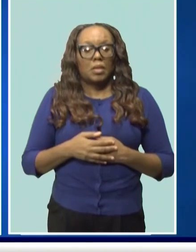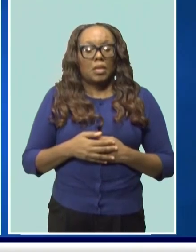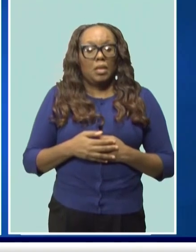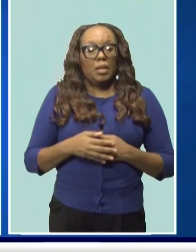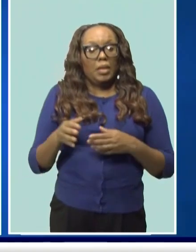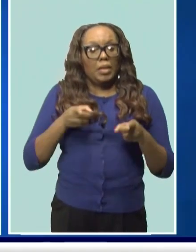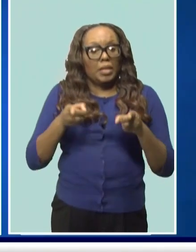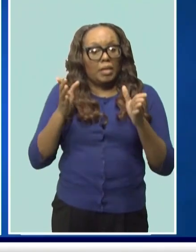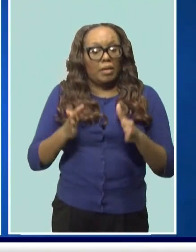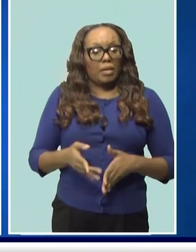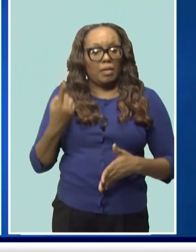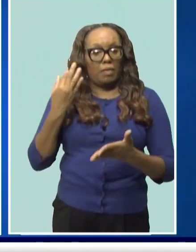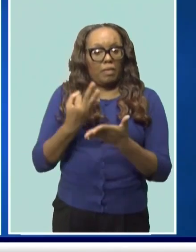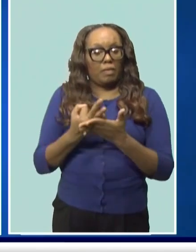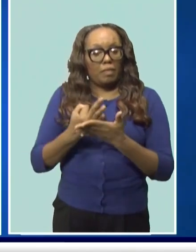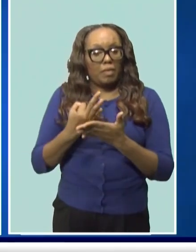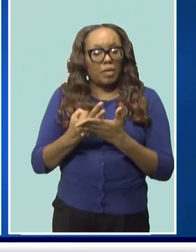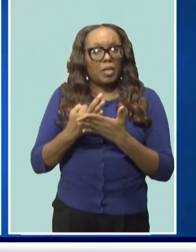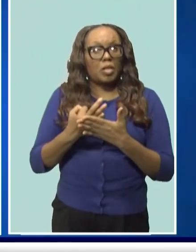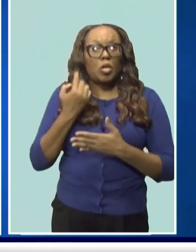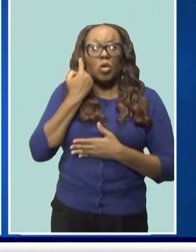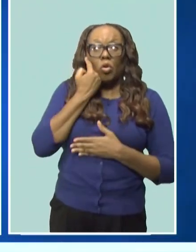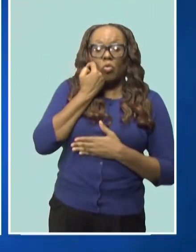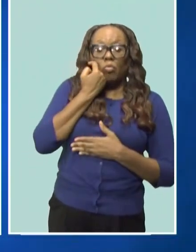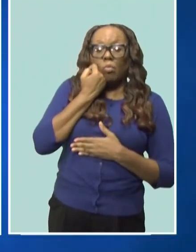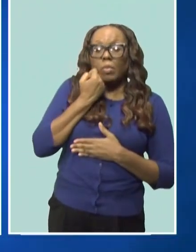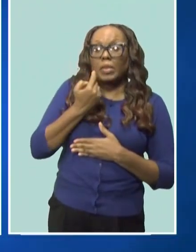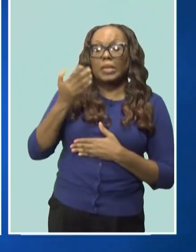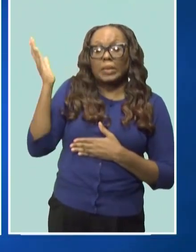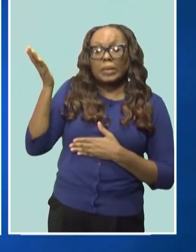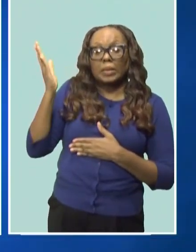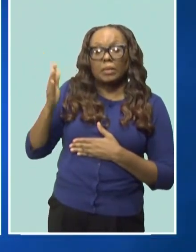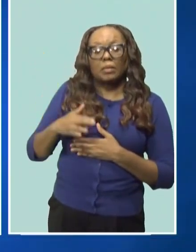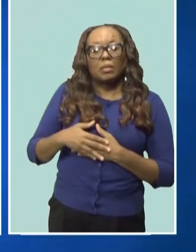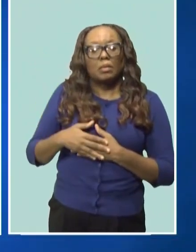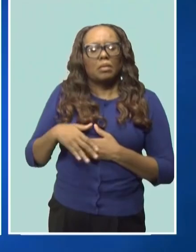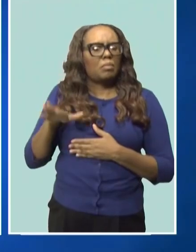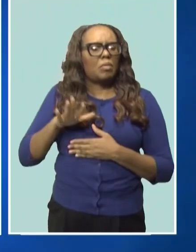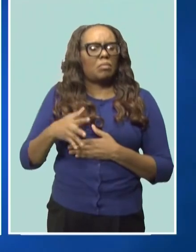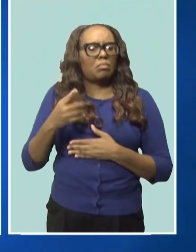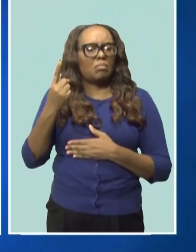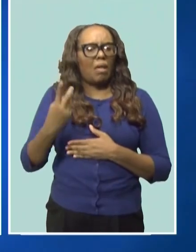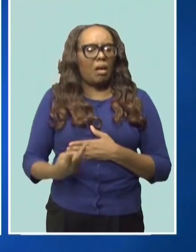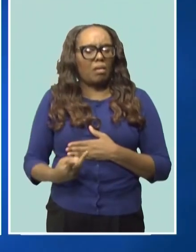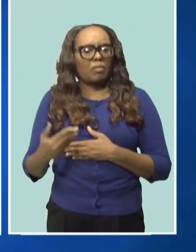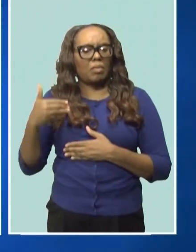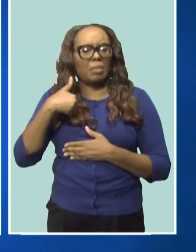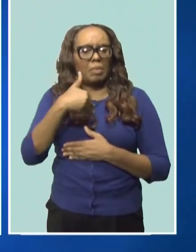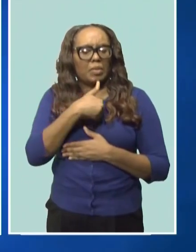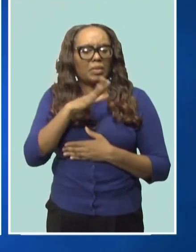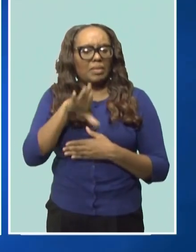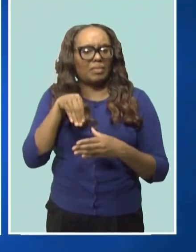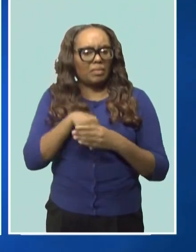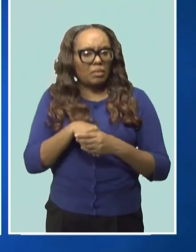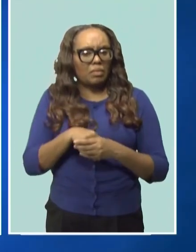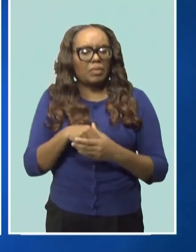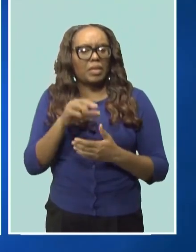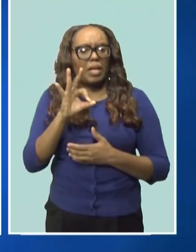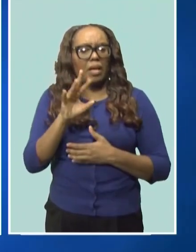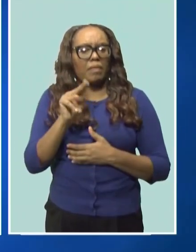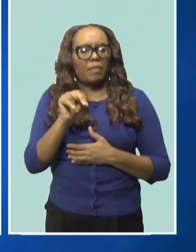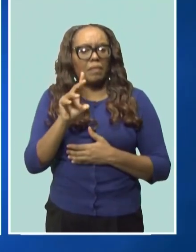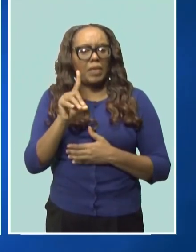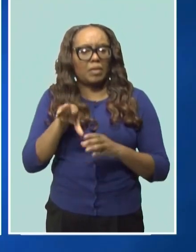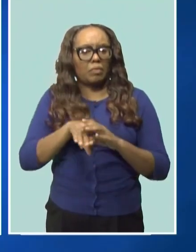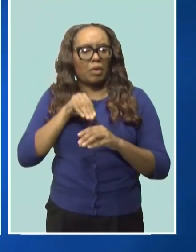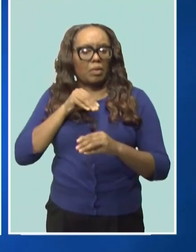Director of Finance enunciate earlier in her address, only about half of our hotel members are currently participating in that fund, and